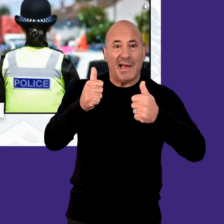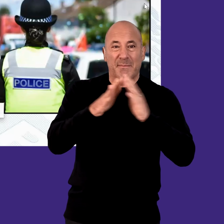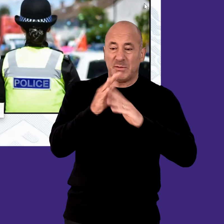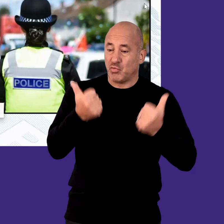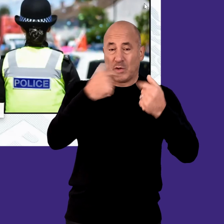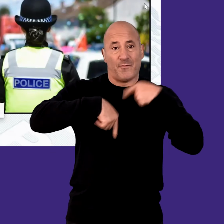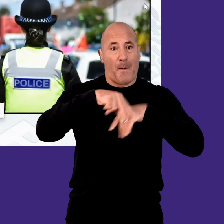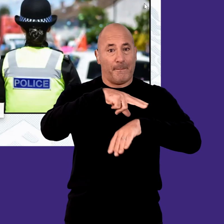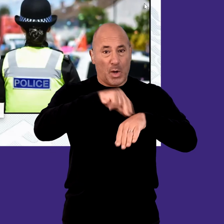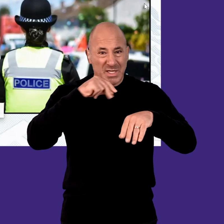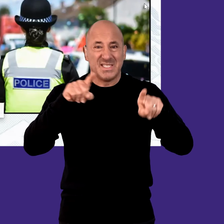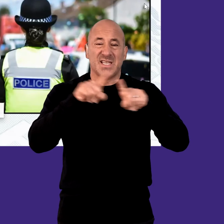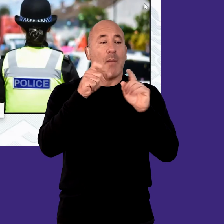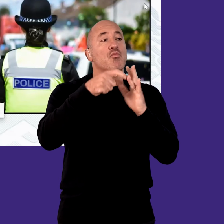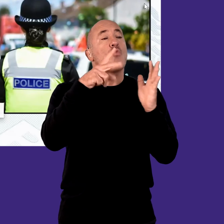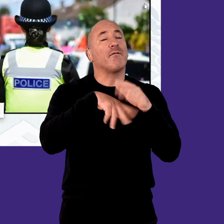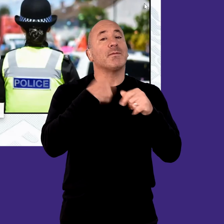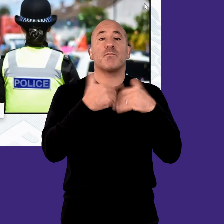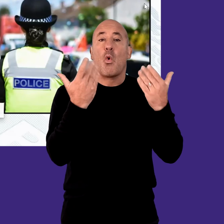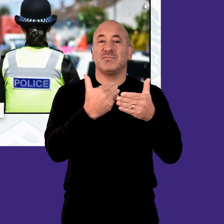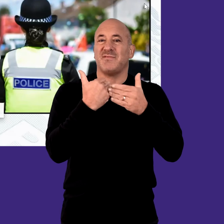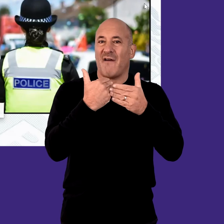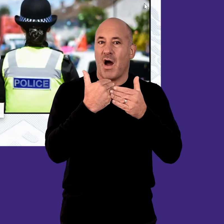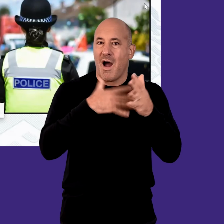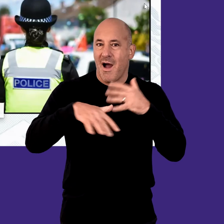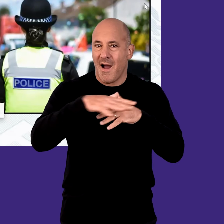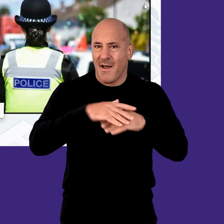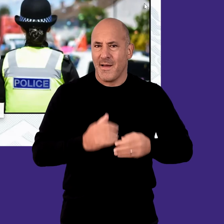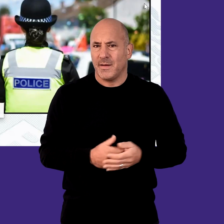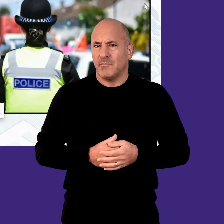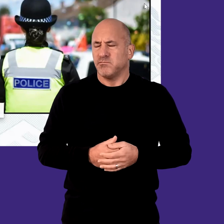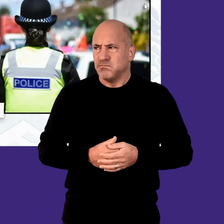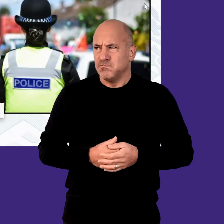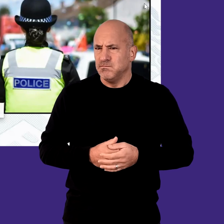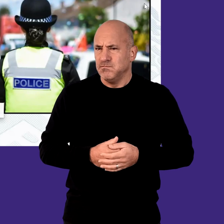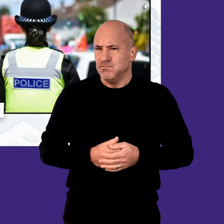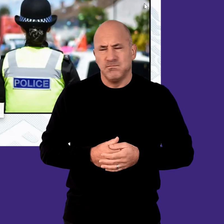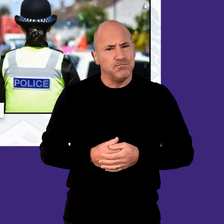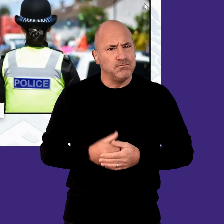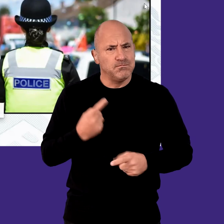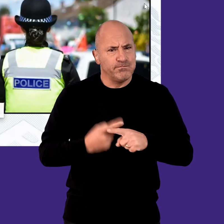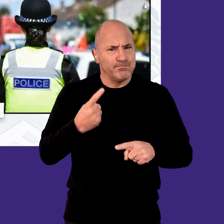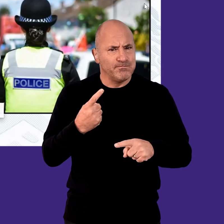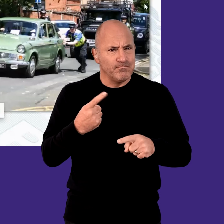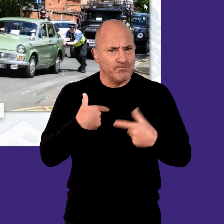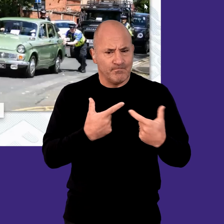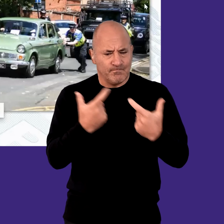those areas, it's going to benefit us as the police as well and make Coventry a safer city.